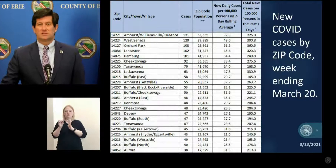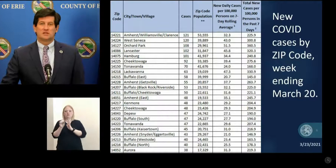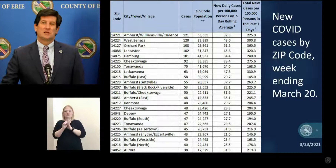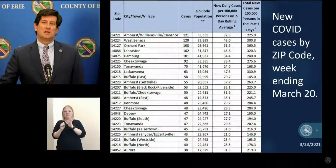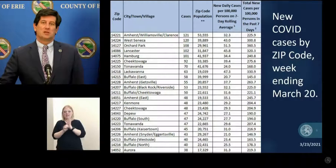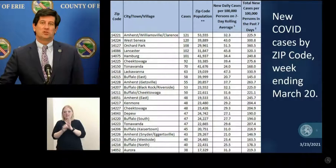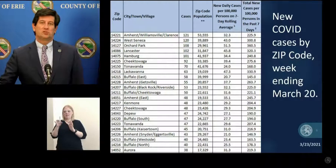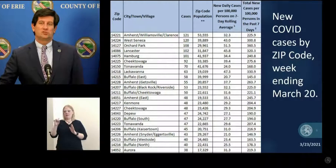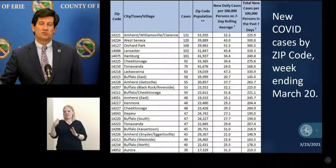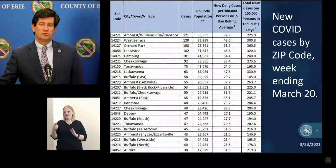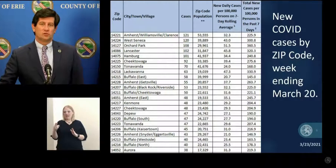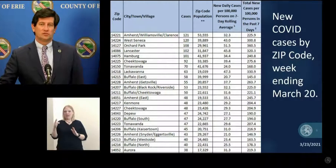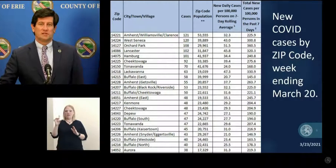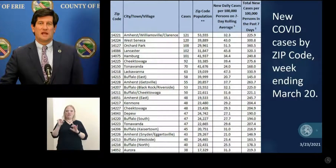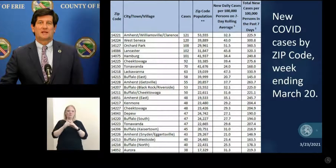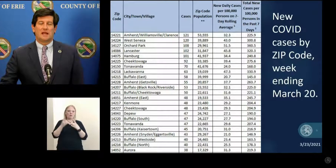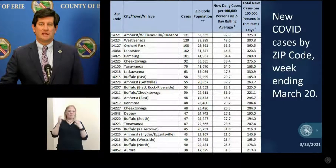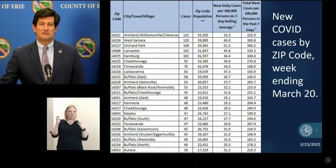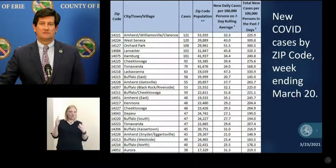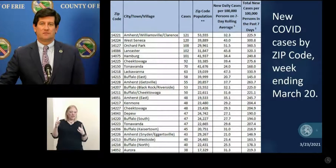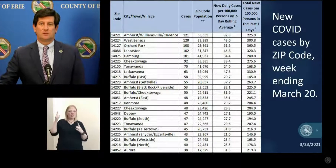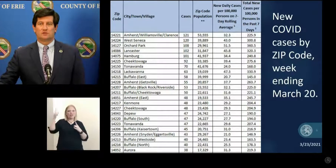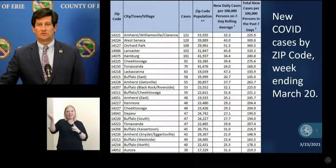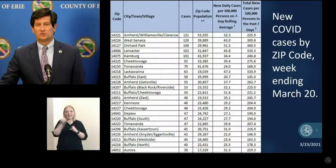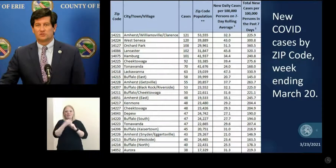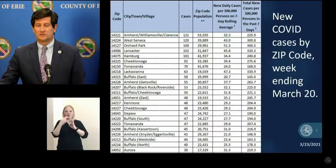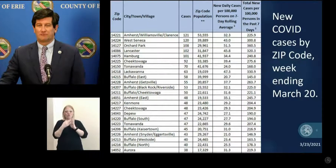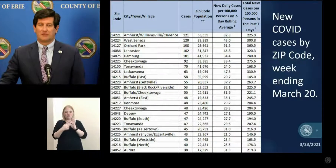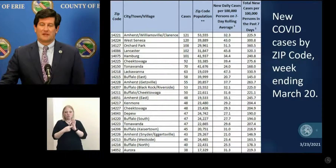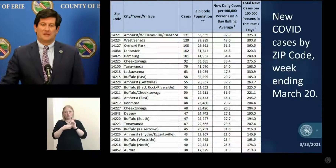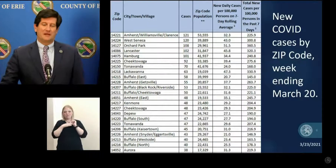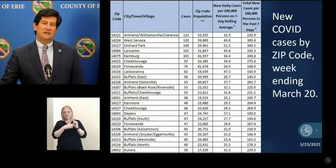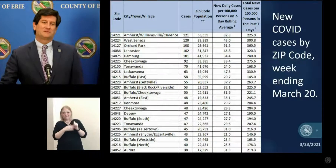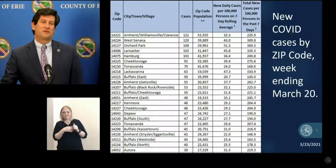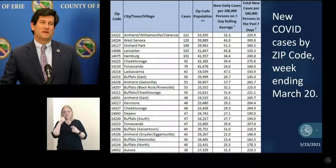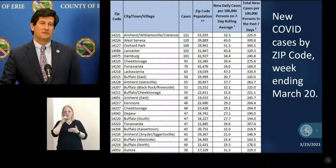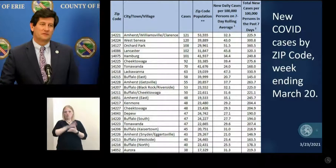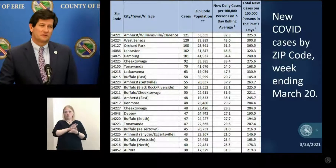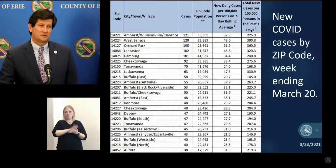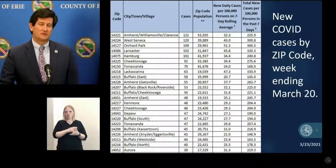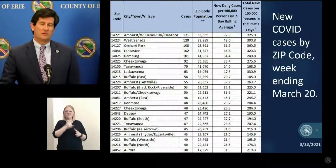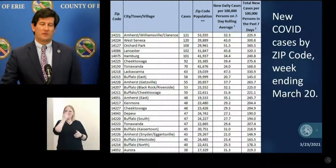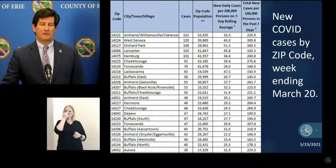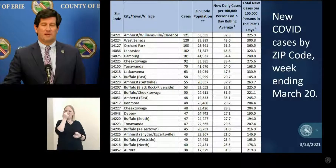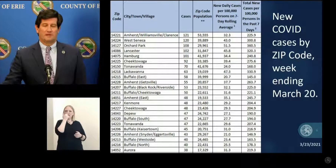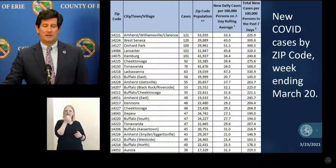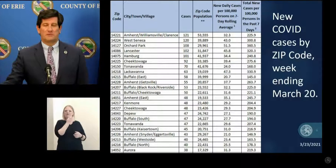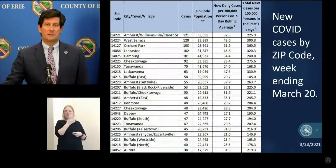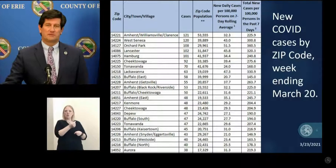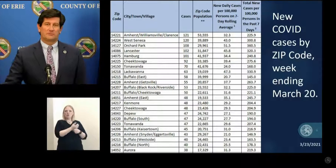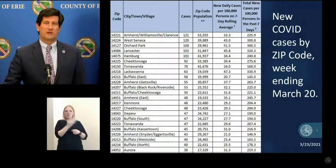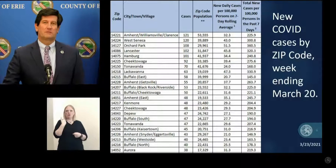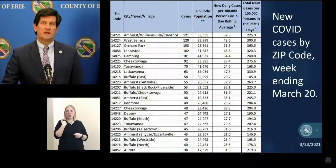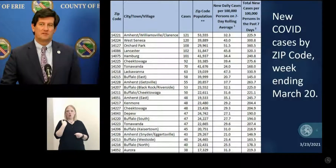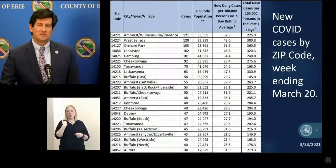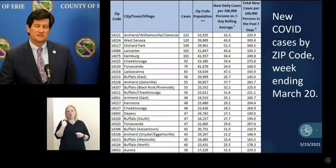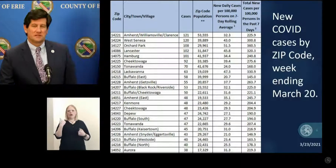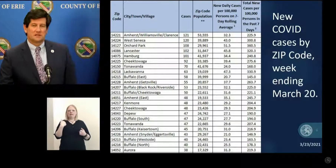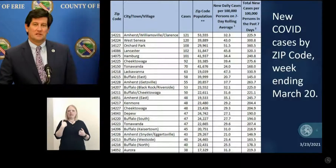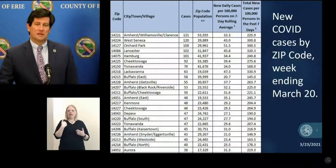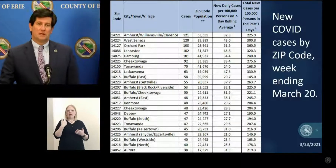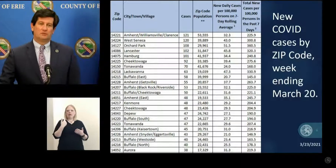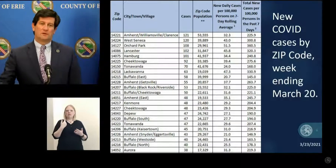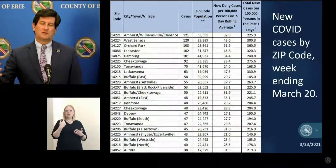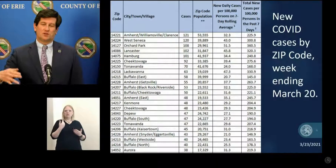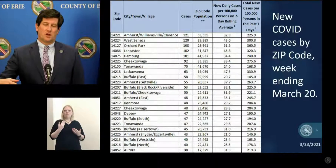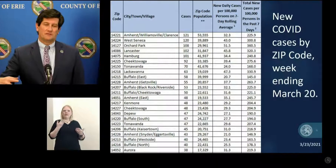Education issues the rules and guidelines for schools. I think it's funny, a few years ago, you remember, I came up with some recommendations